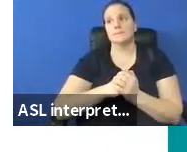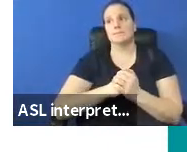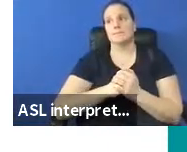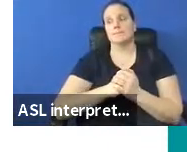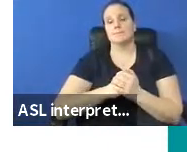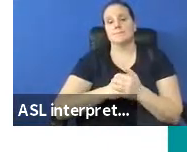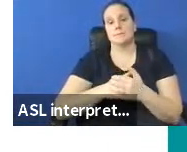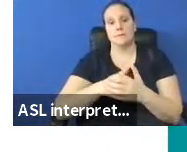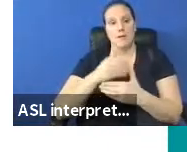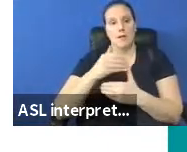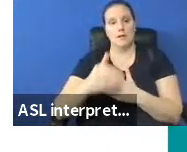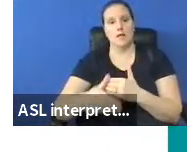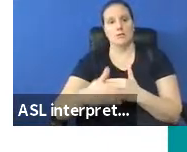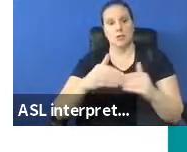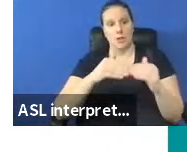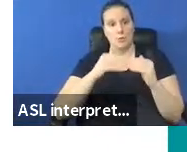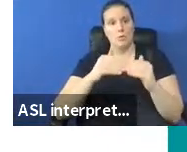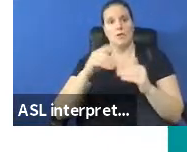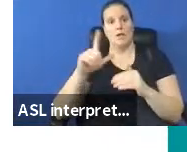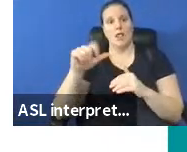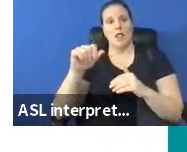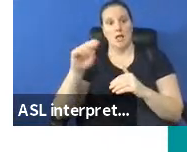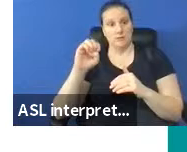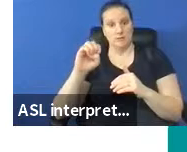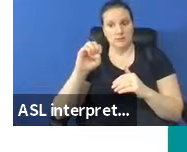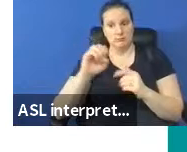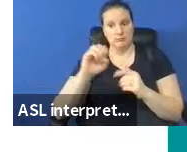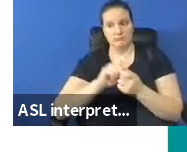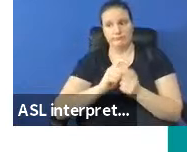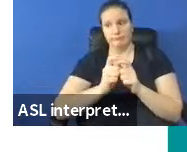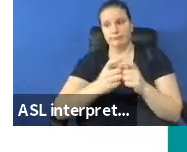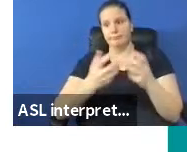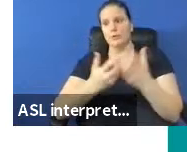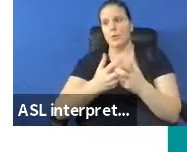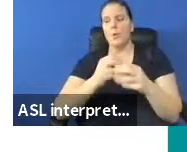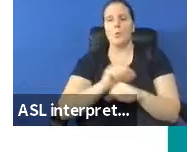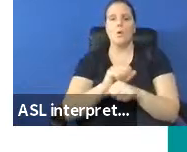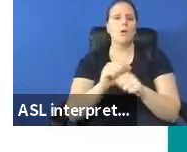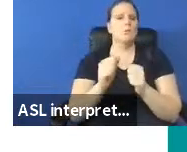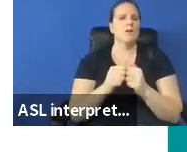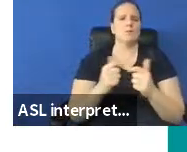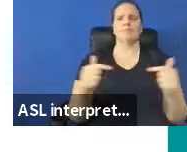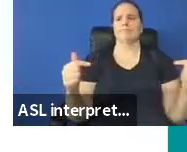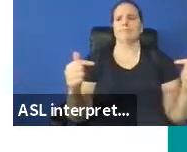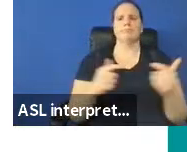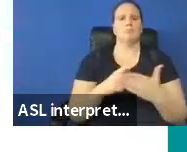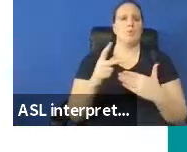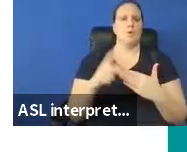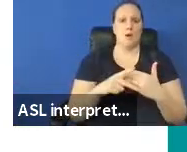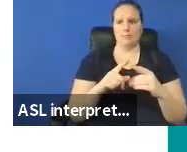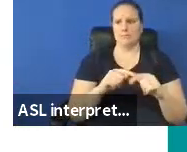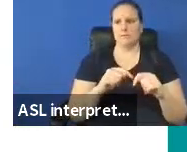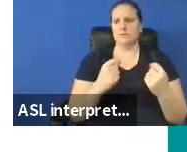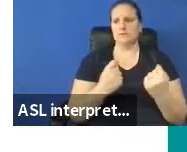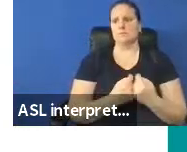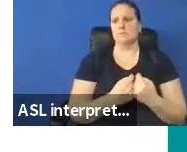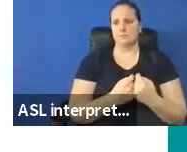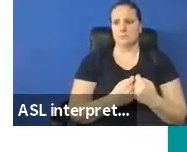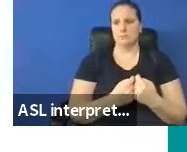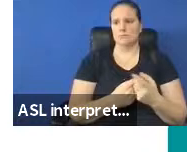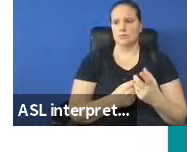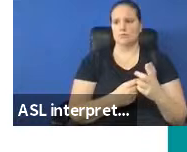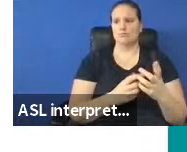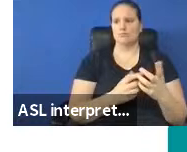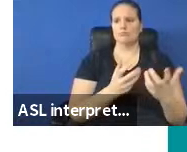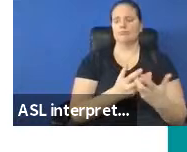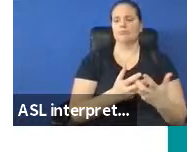Next is the equity lens adaptations. So we can work with various program and technical teams to adapt the equity lens